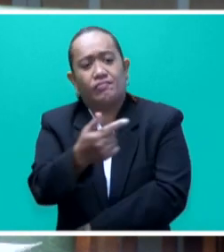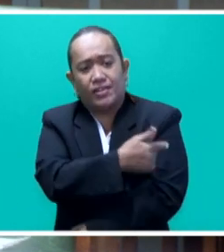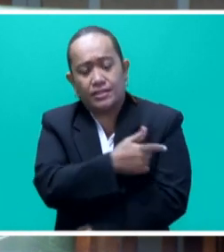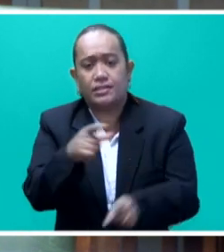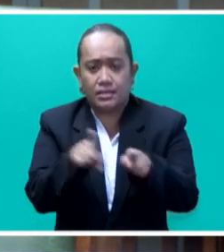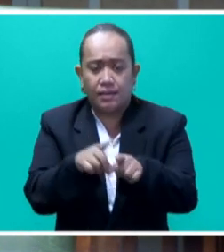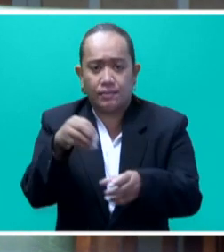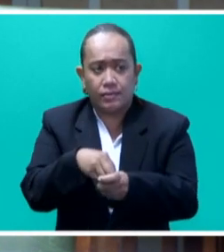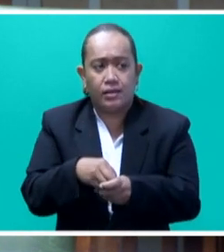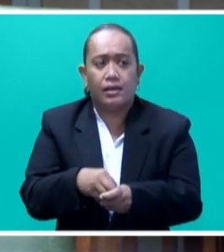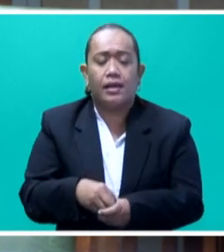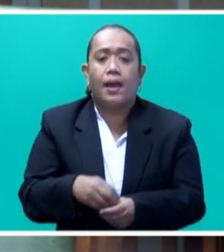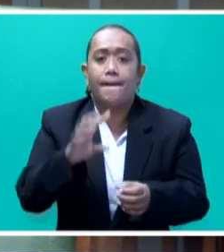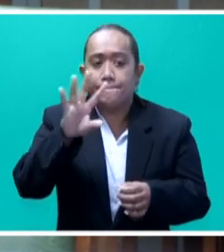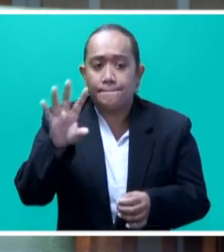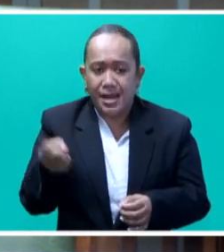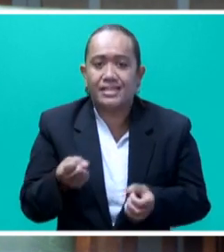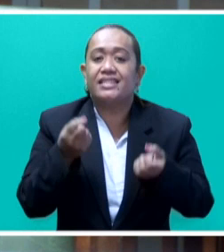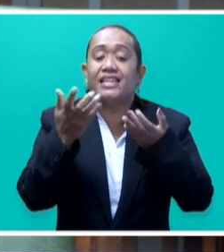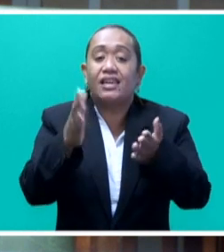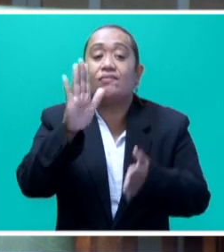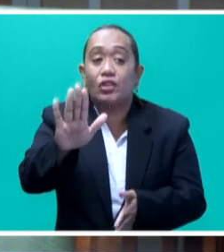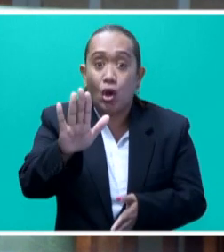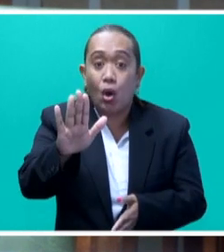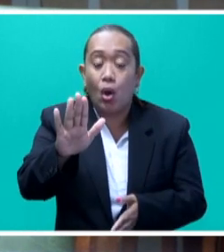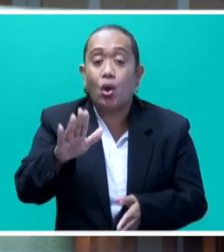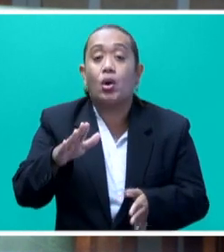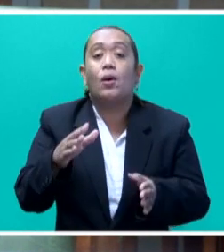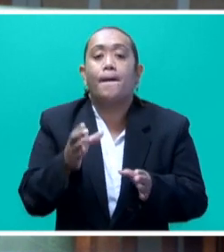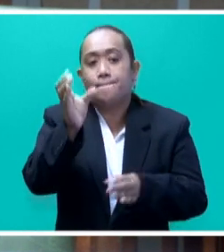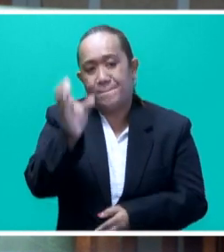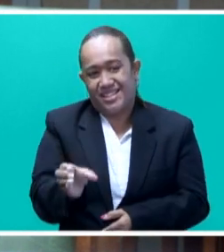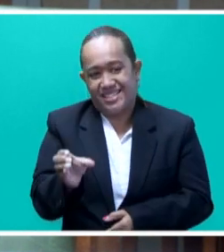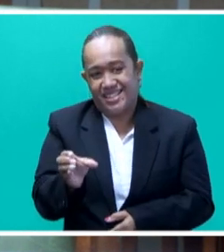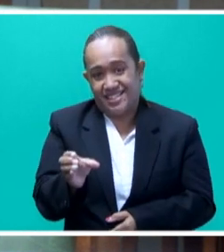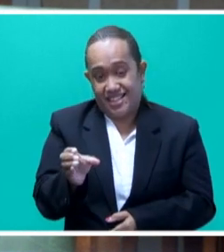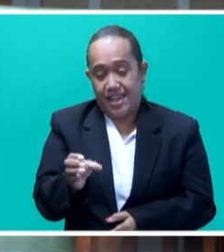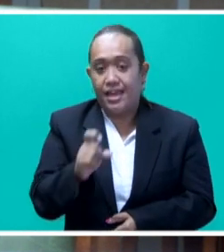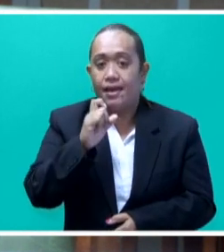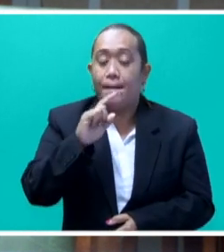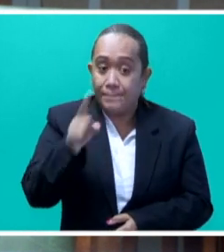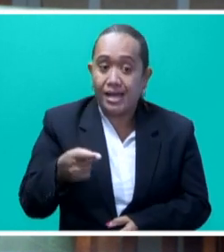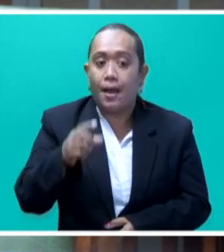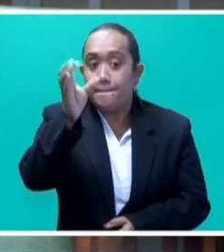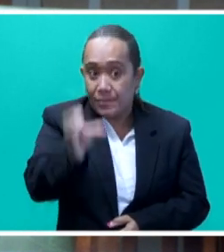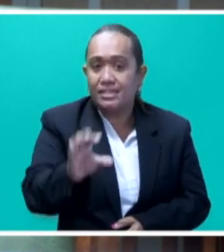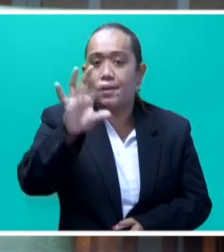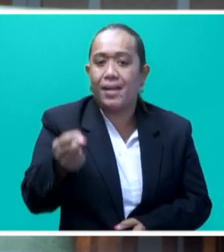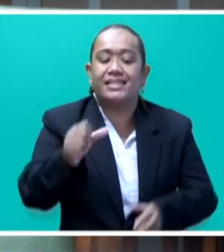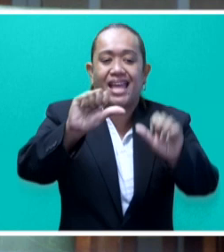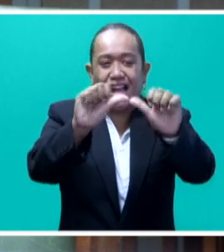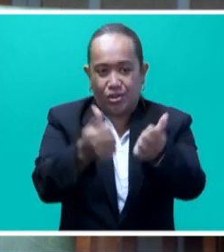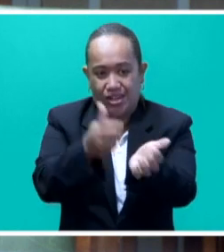person needs to give their personal details. Consent is required for disclosure of personal data. We verify and confirm the